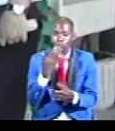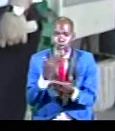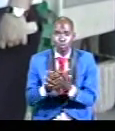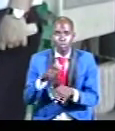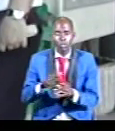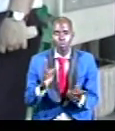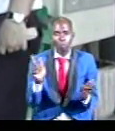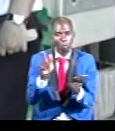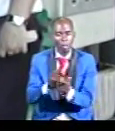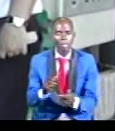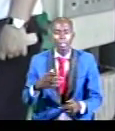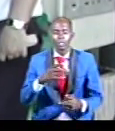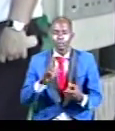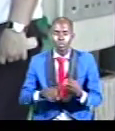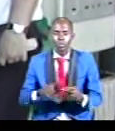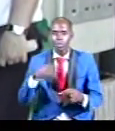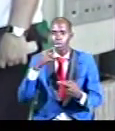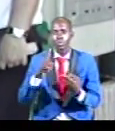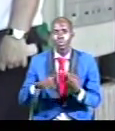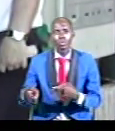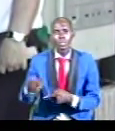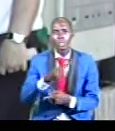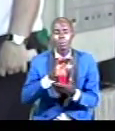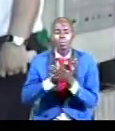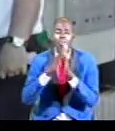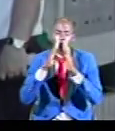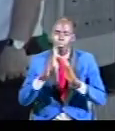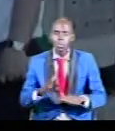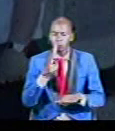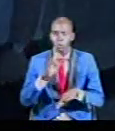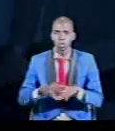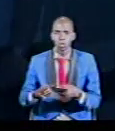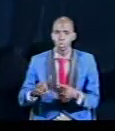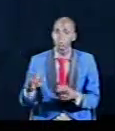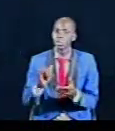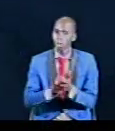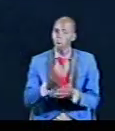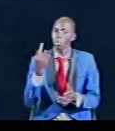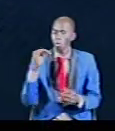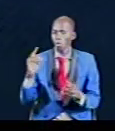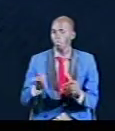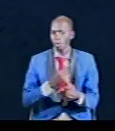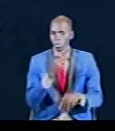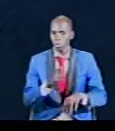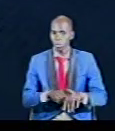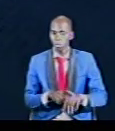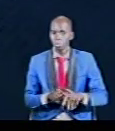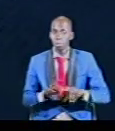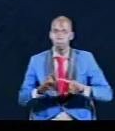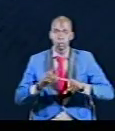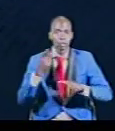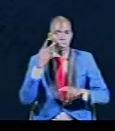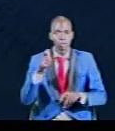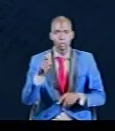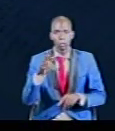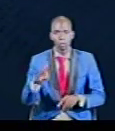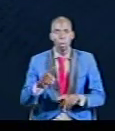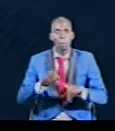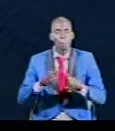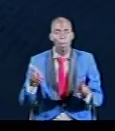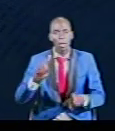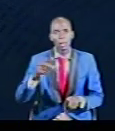them, to say peace be unto you. That was the first time. Let's look at verse 24. But Thomas, one of the